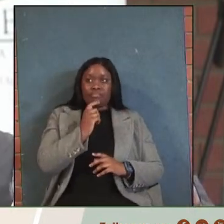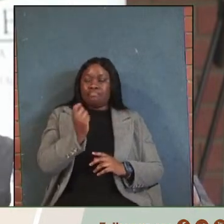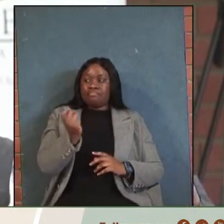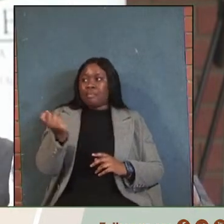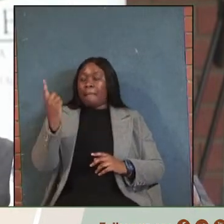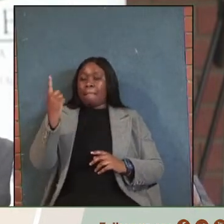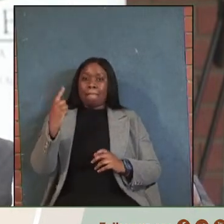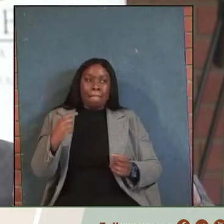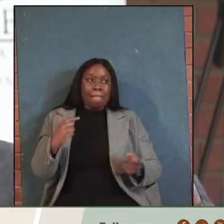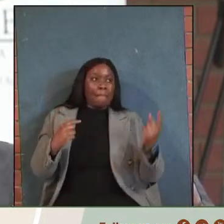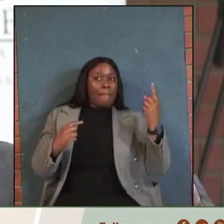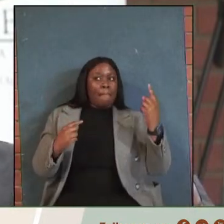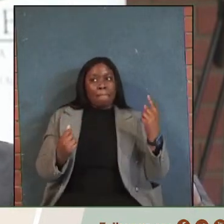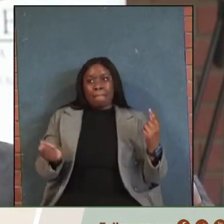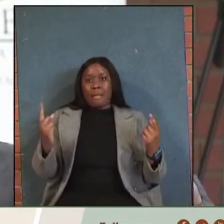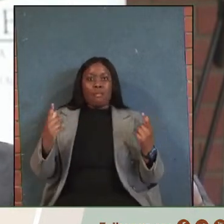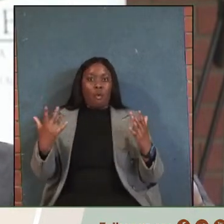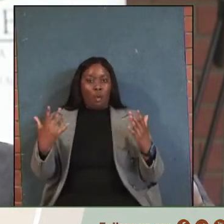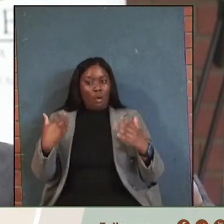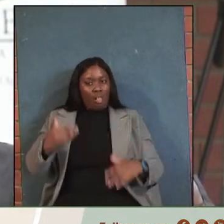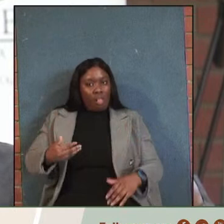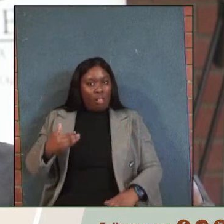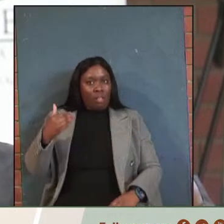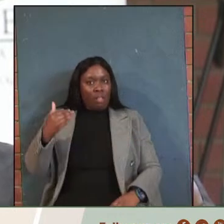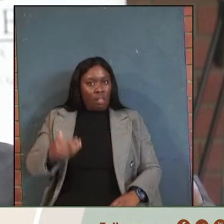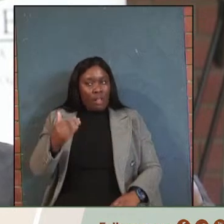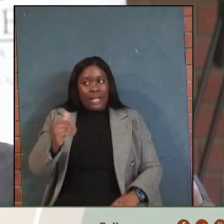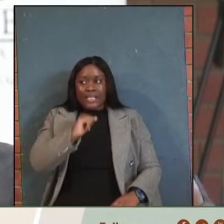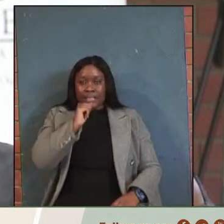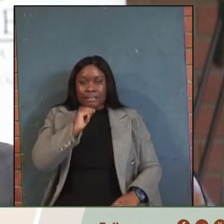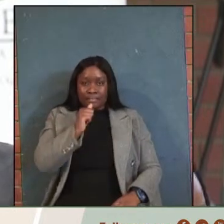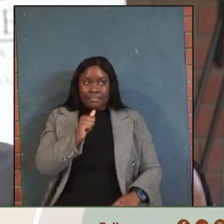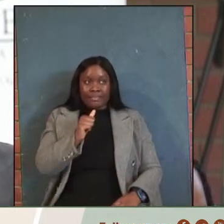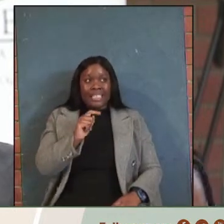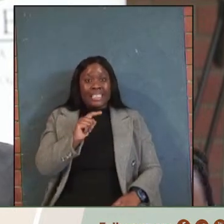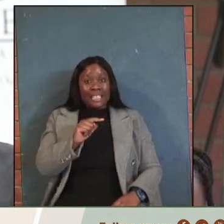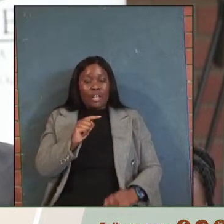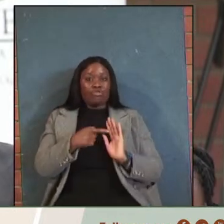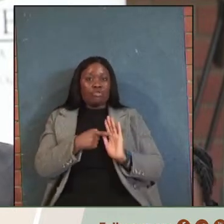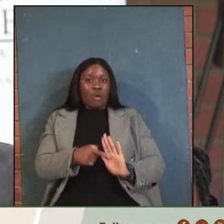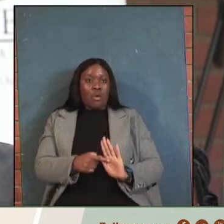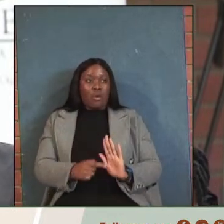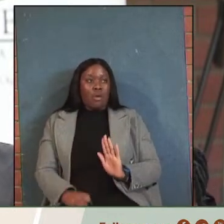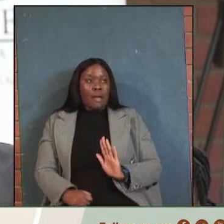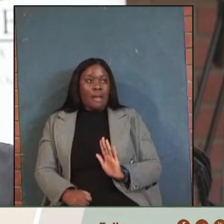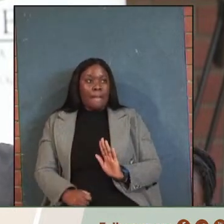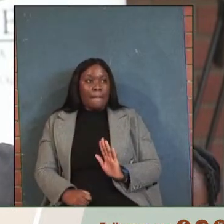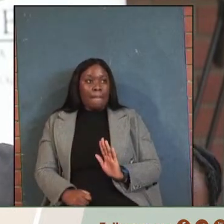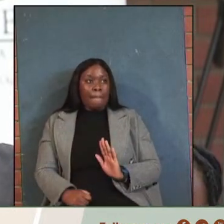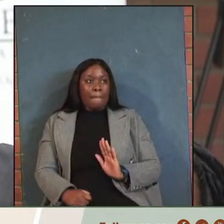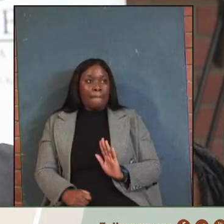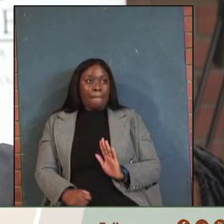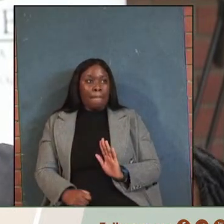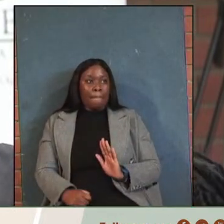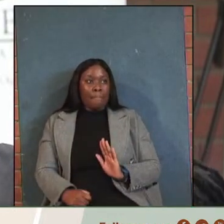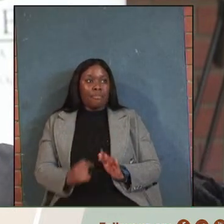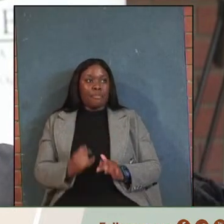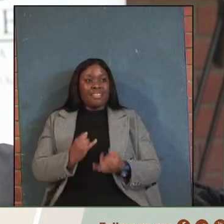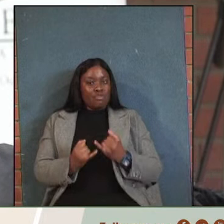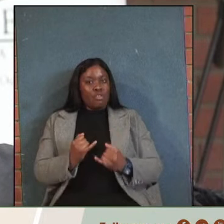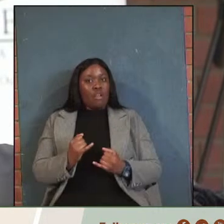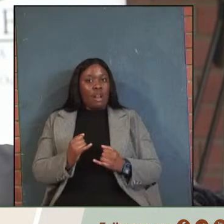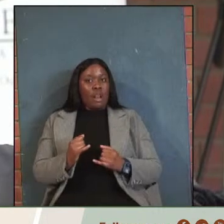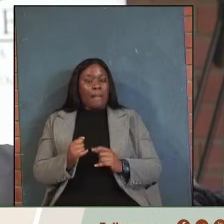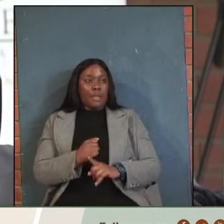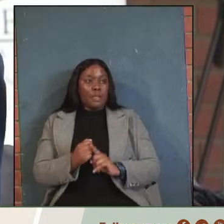a repetitive conduct that continues for years, both types of are considered as sexual abuse or a child.